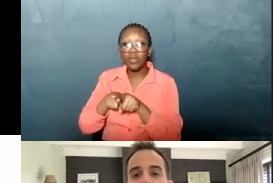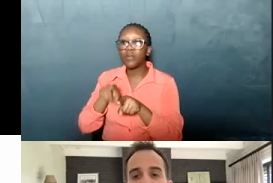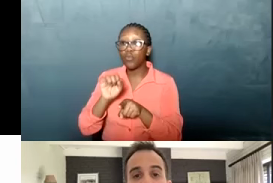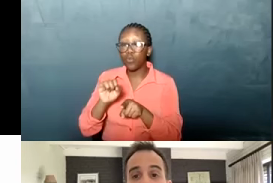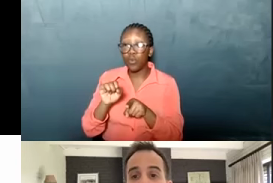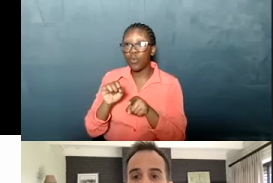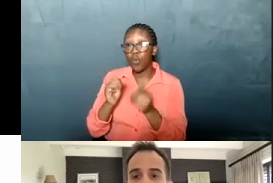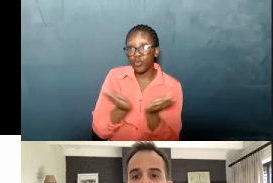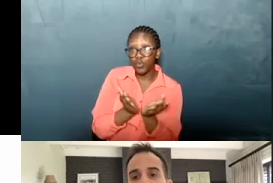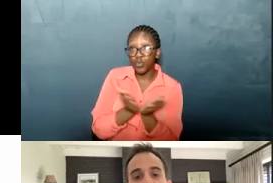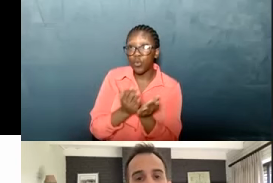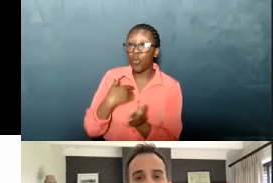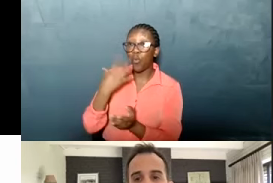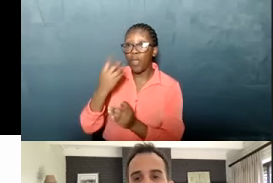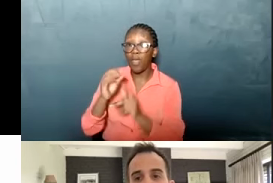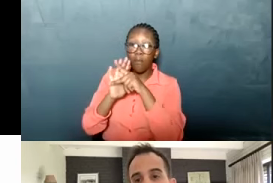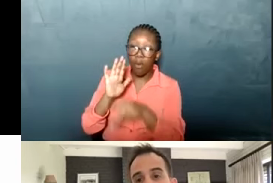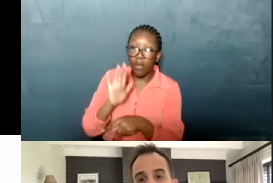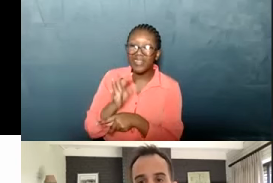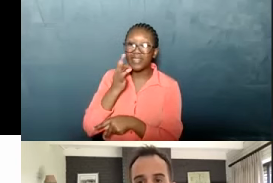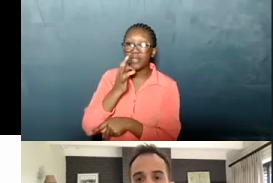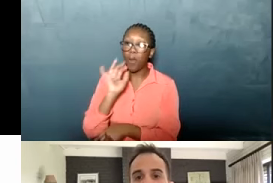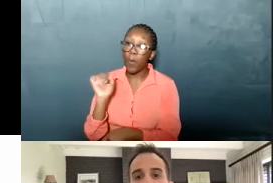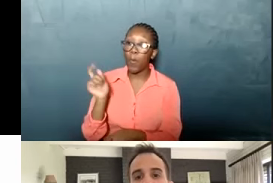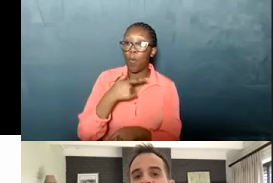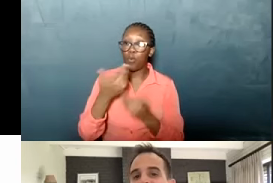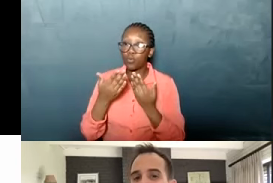health policy that requires all children in grade